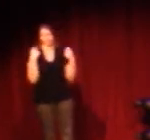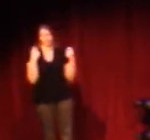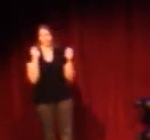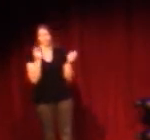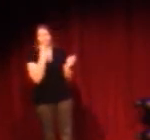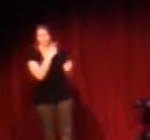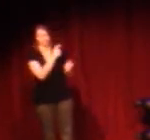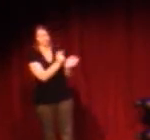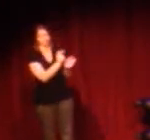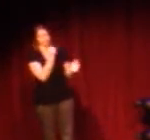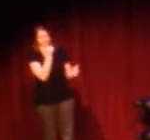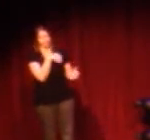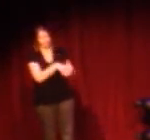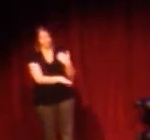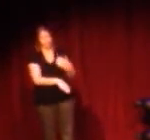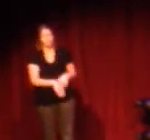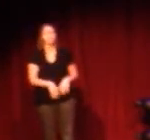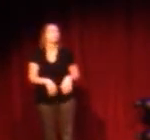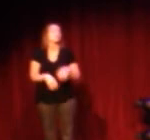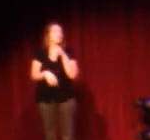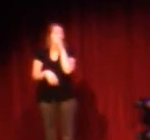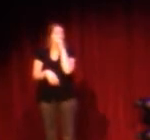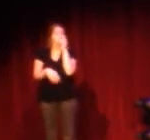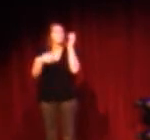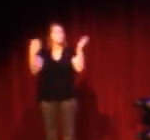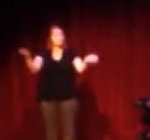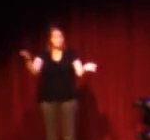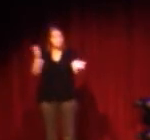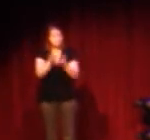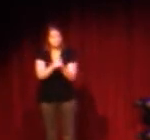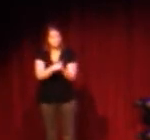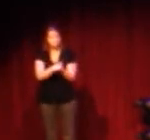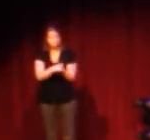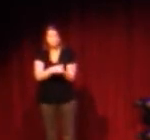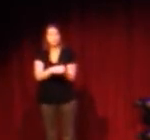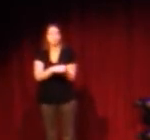So here's the deal, guys.